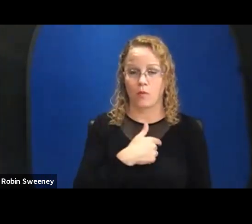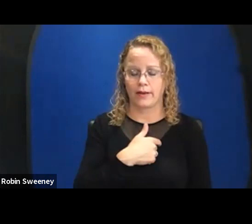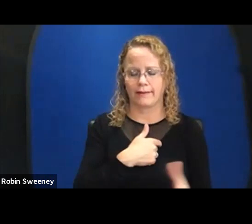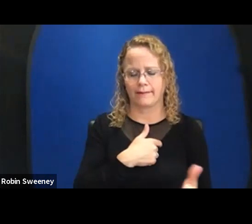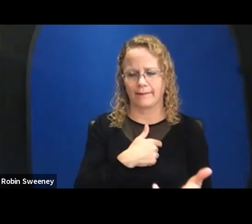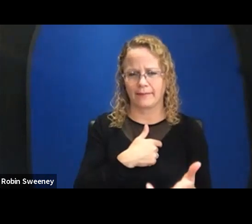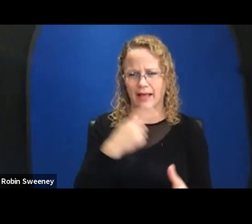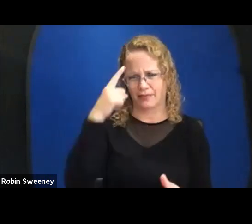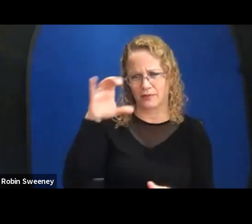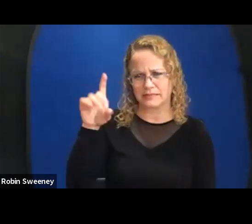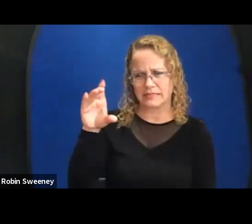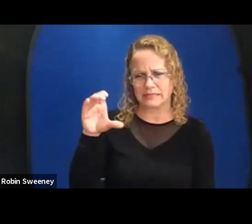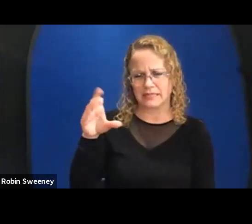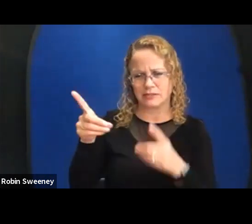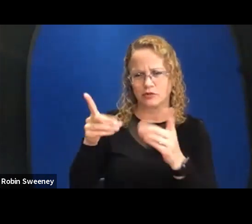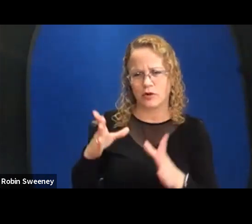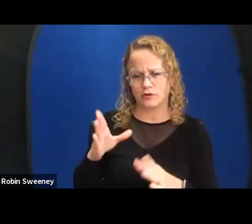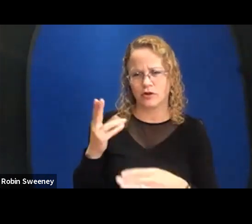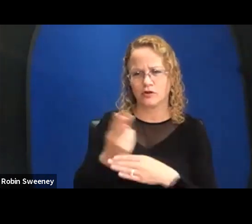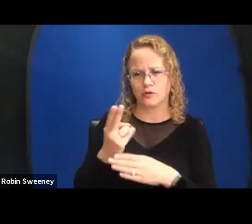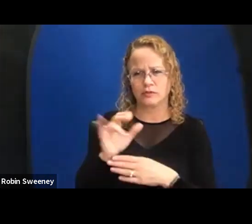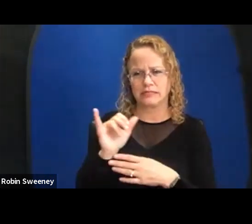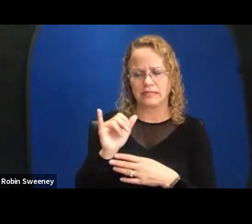our CDC director used the same analogy.